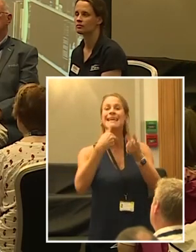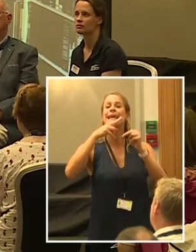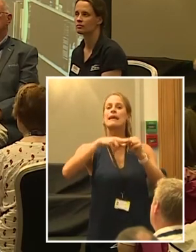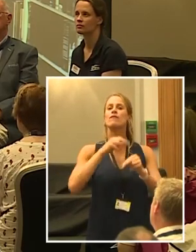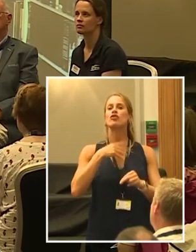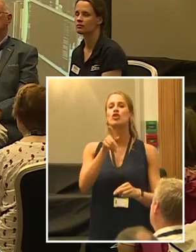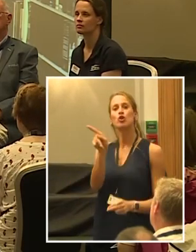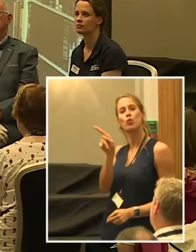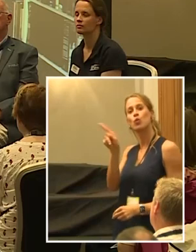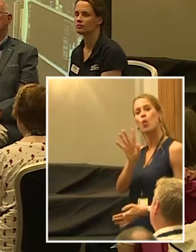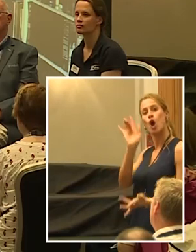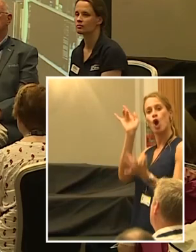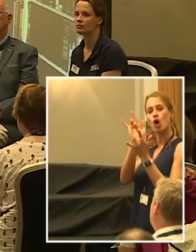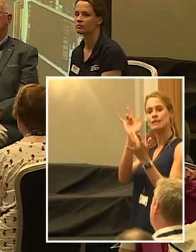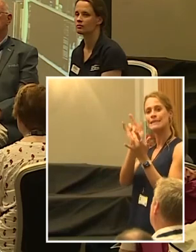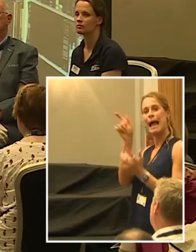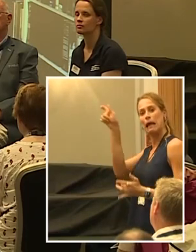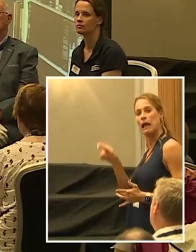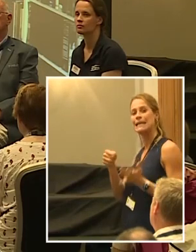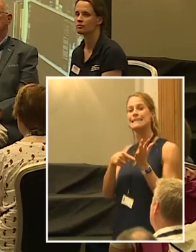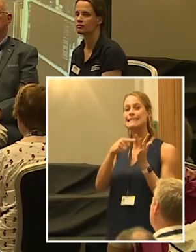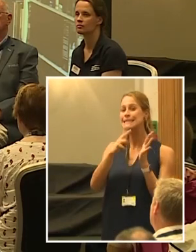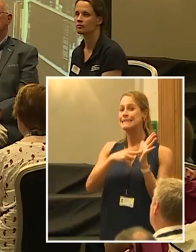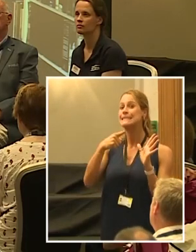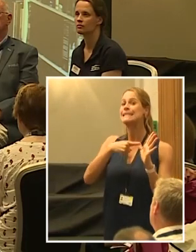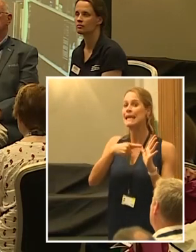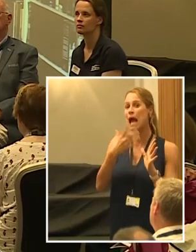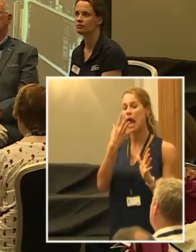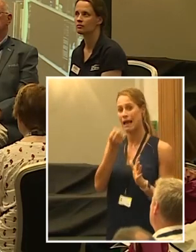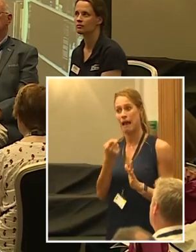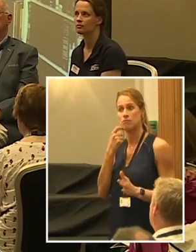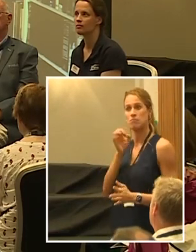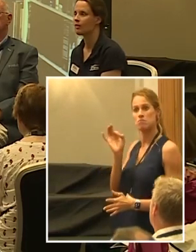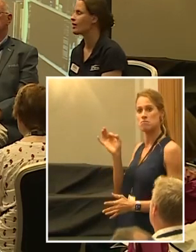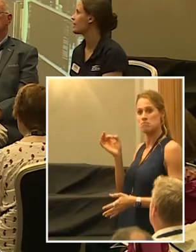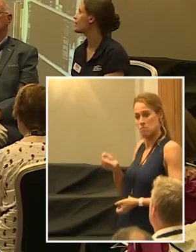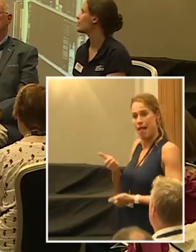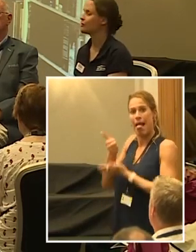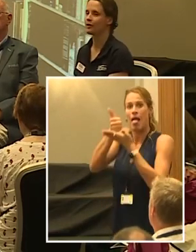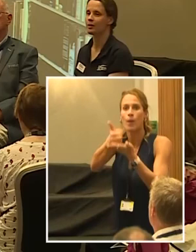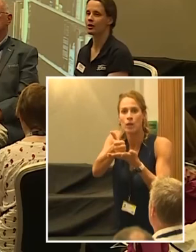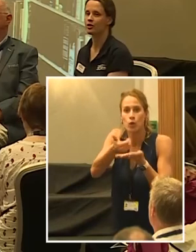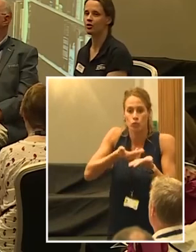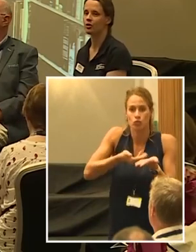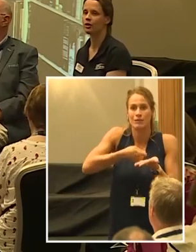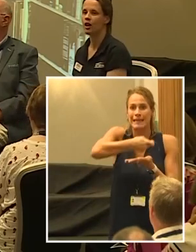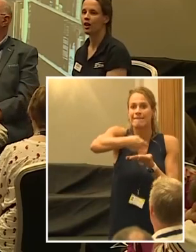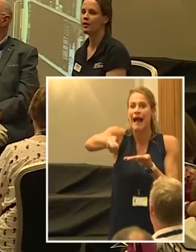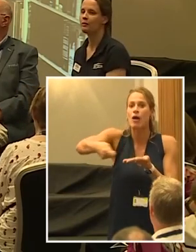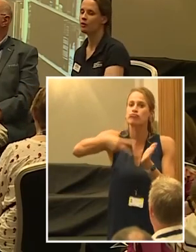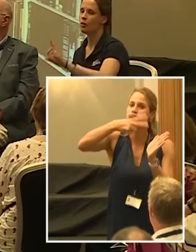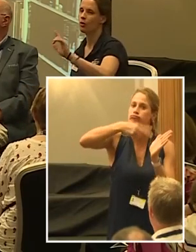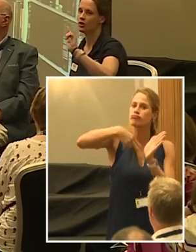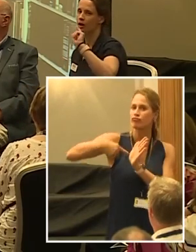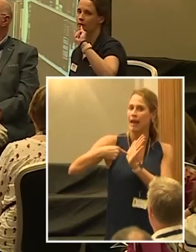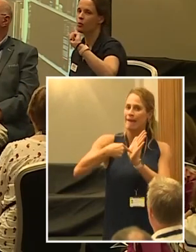to Tina, then we will facilitate you with some of the technical references. Thank you very much, John. I think